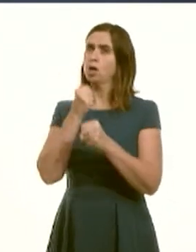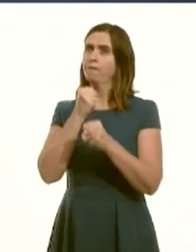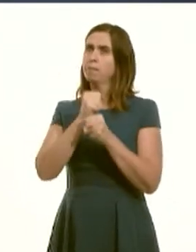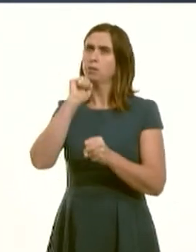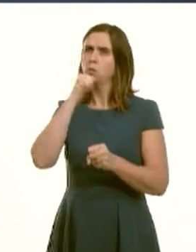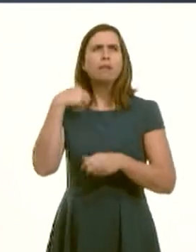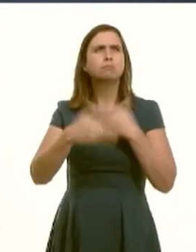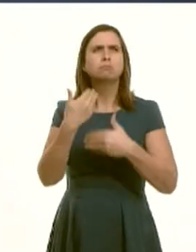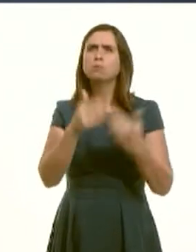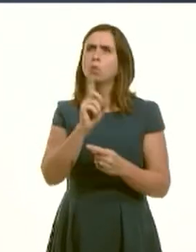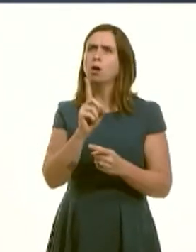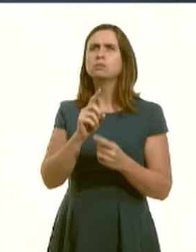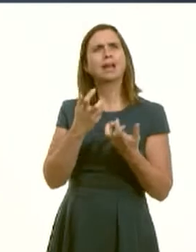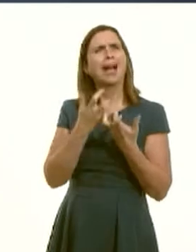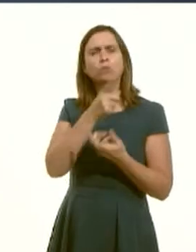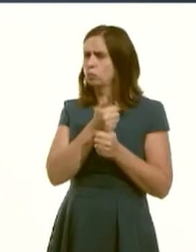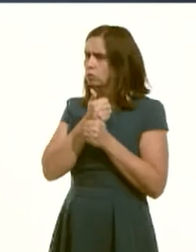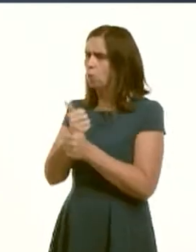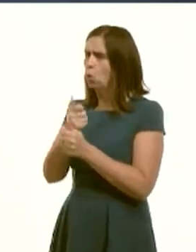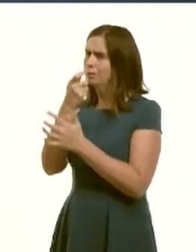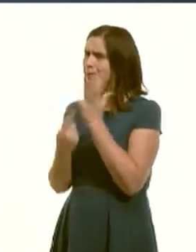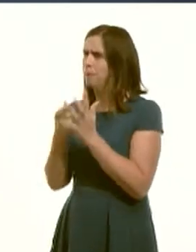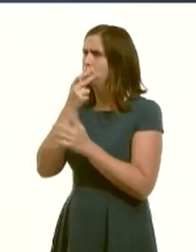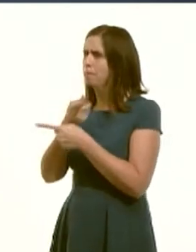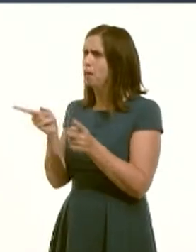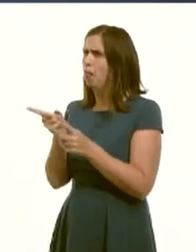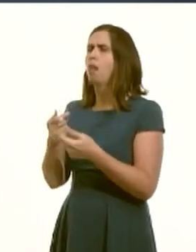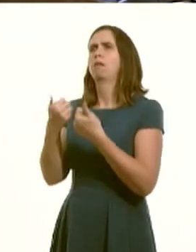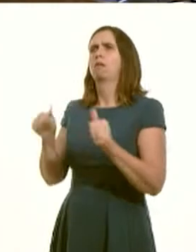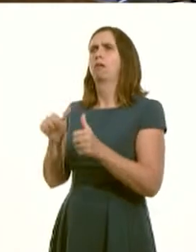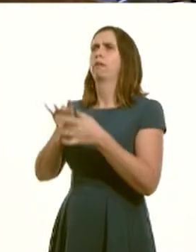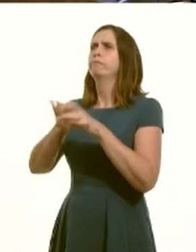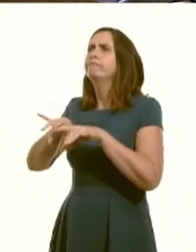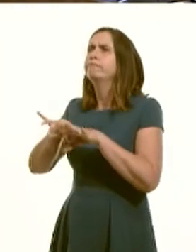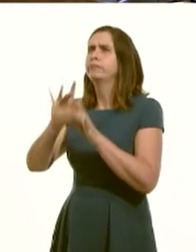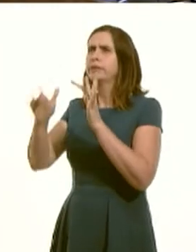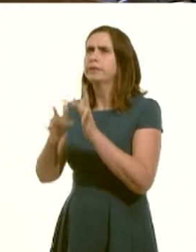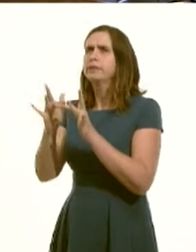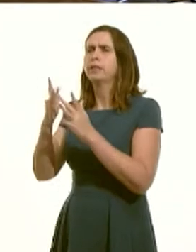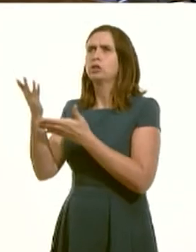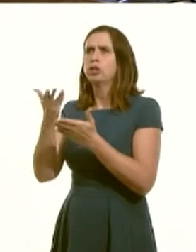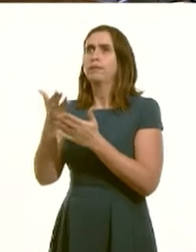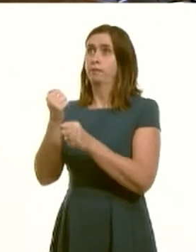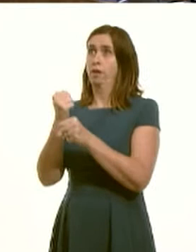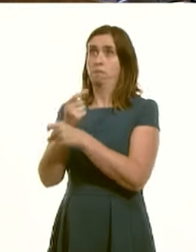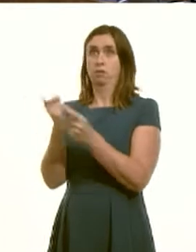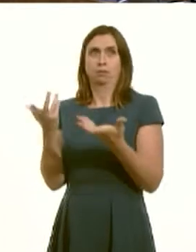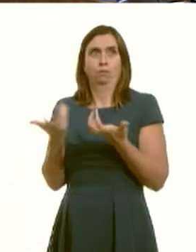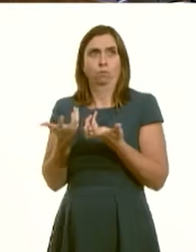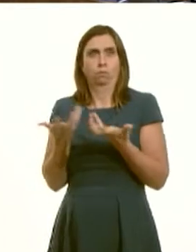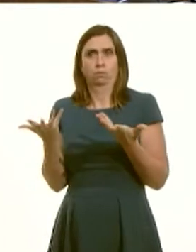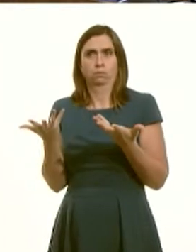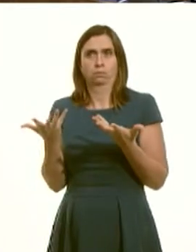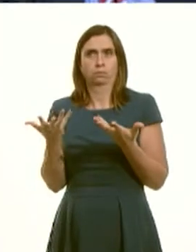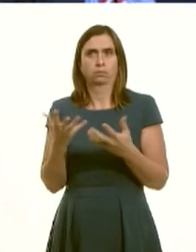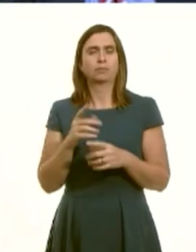take to help disabled people get access to digital services here in Wales? Well, a lot of the services that are moving online are doing so as a result of his